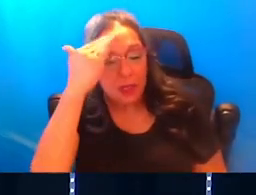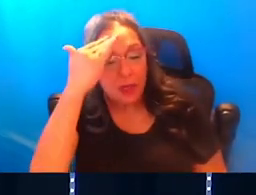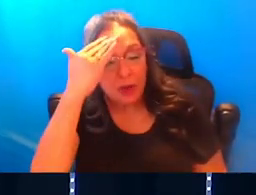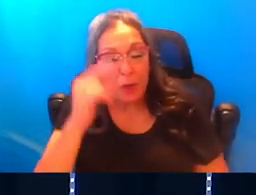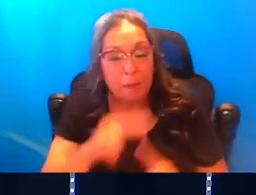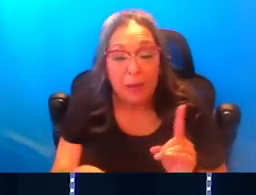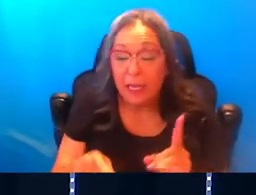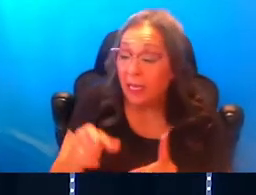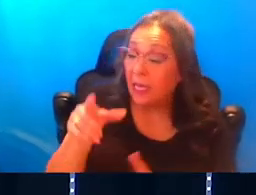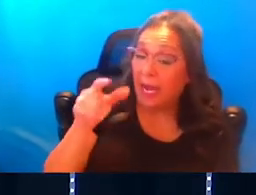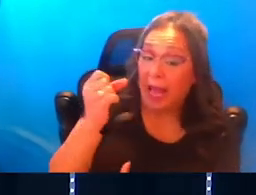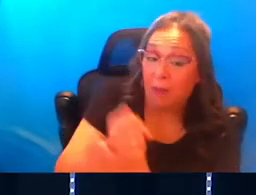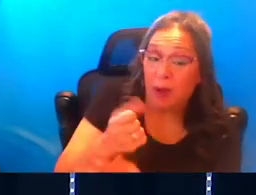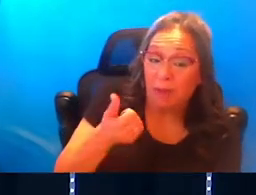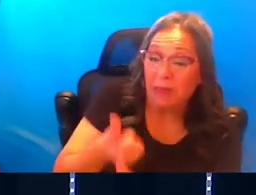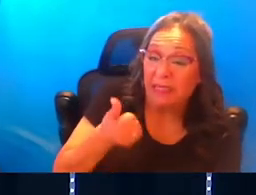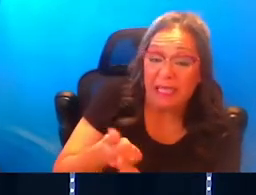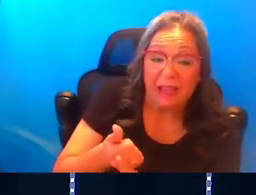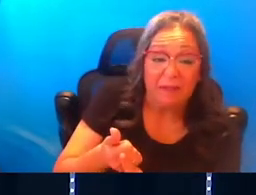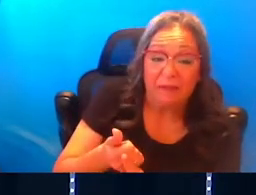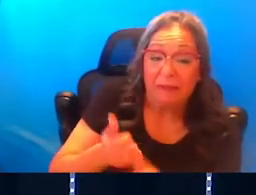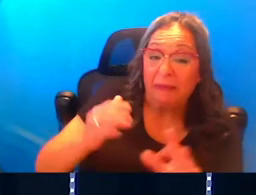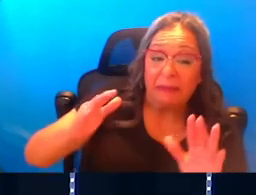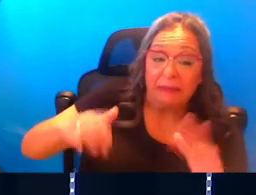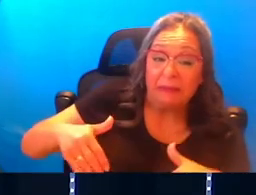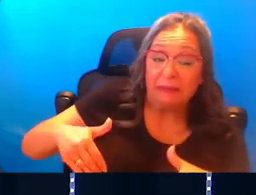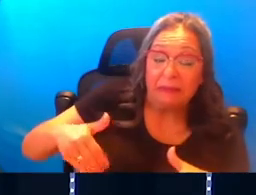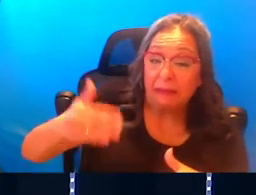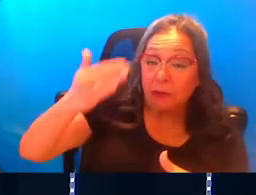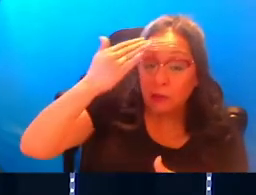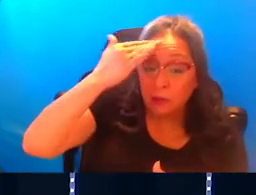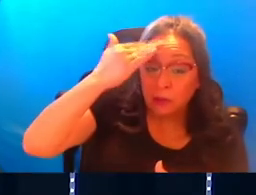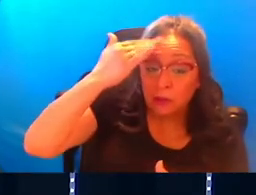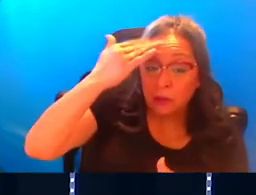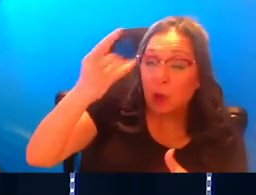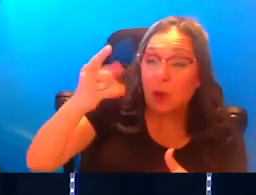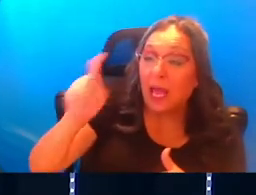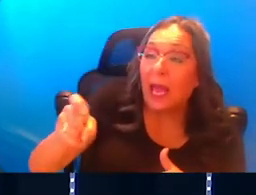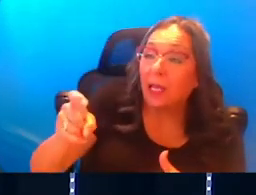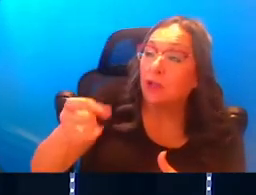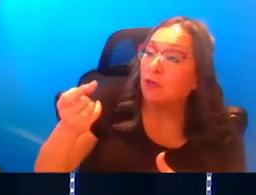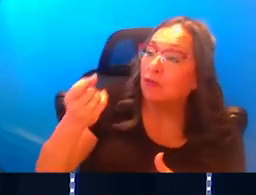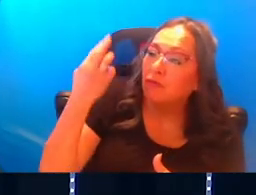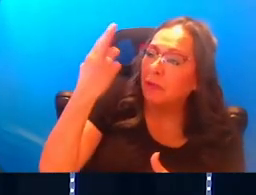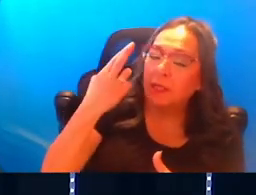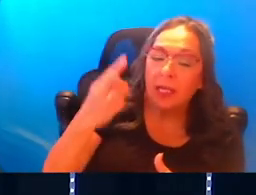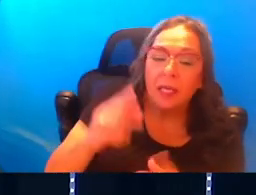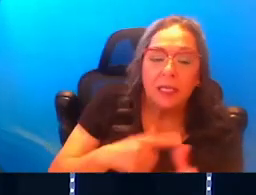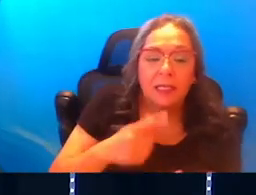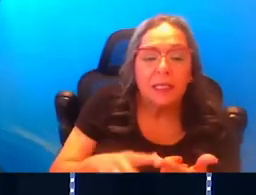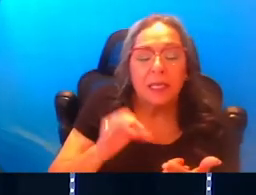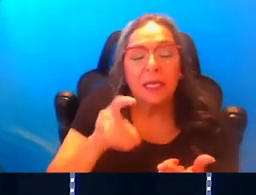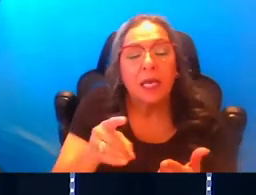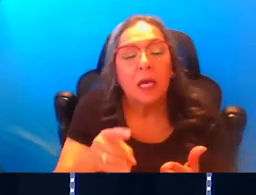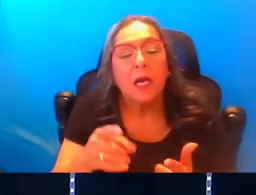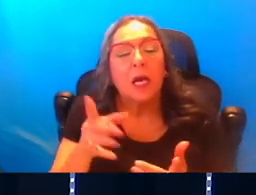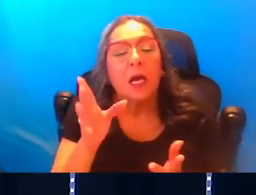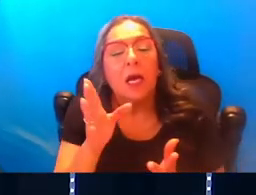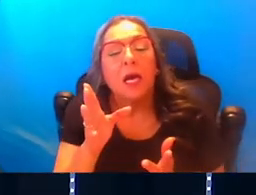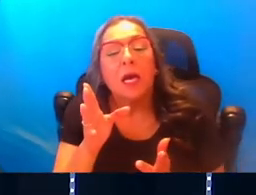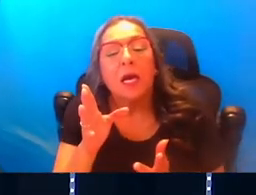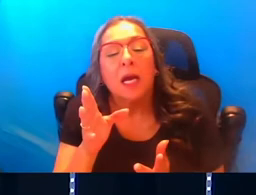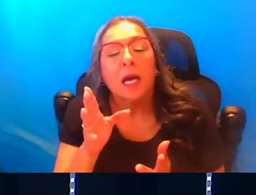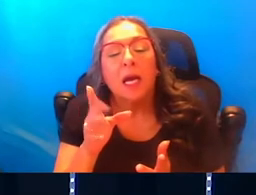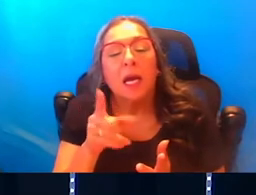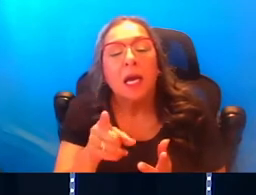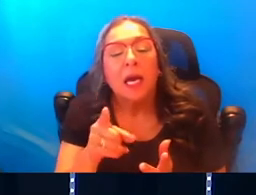didn't know. And Abraham needed to know. A.W. Tozer has a just really a brilliant reading on this moment. And he says,